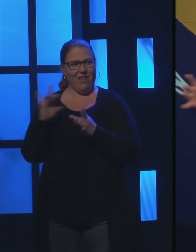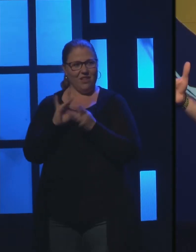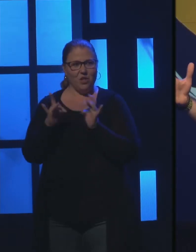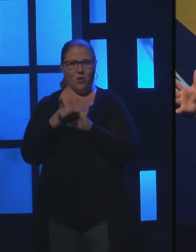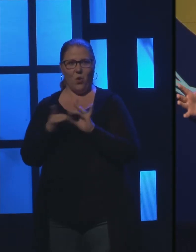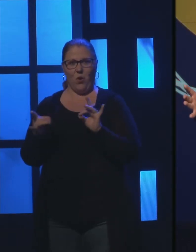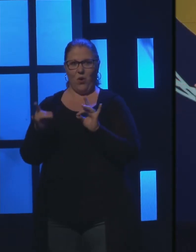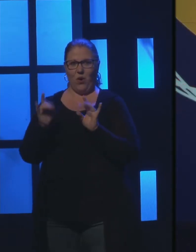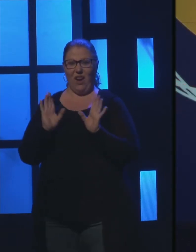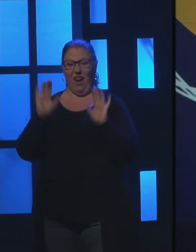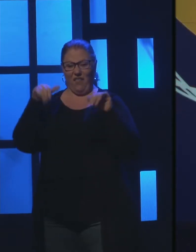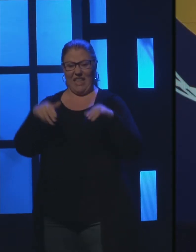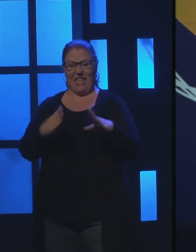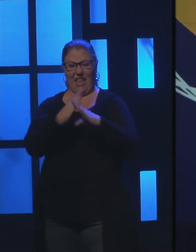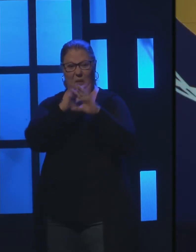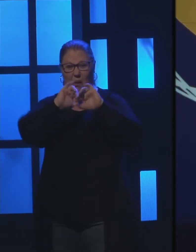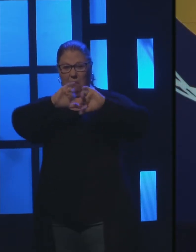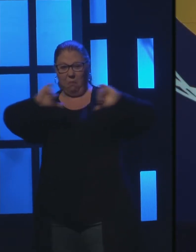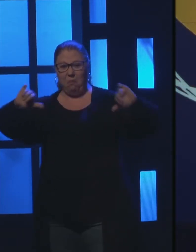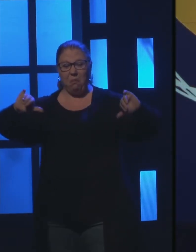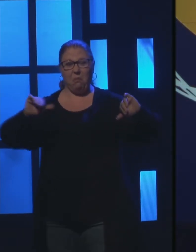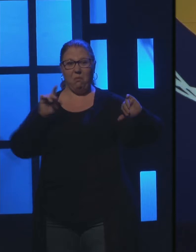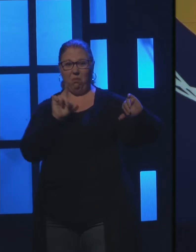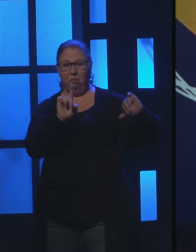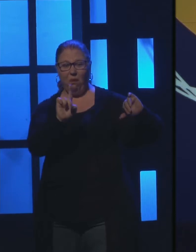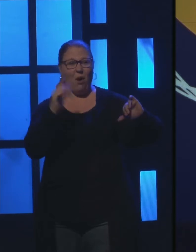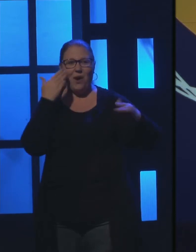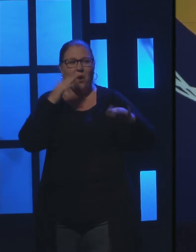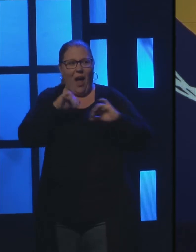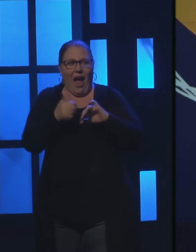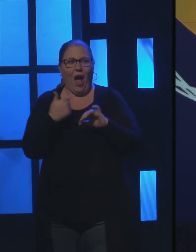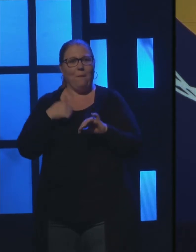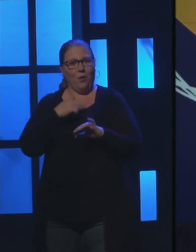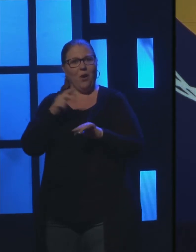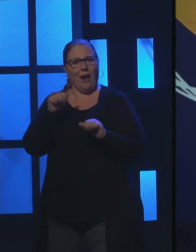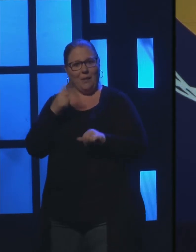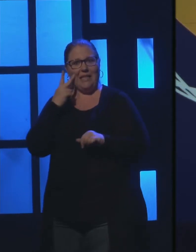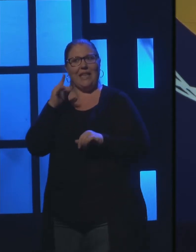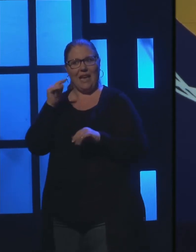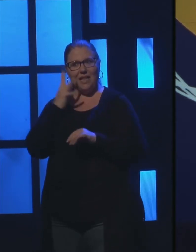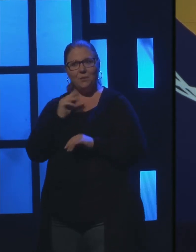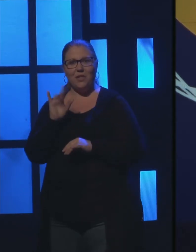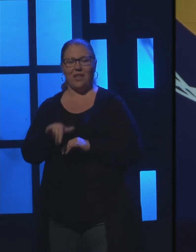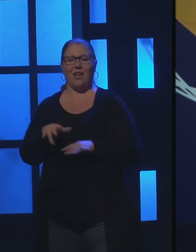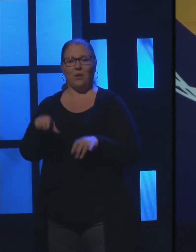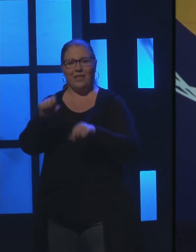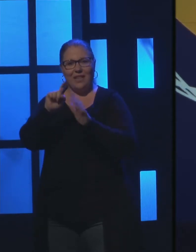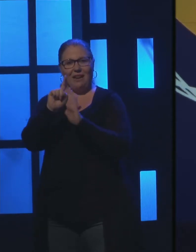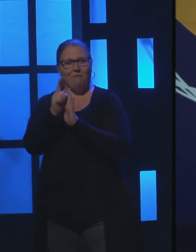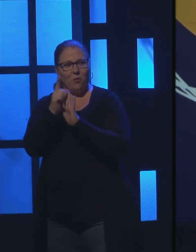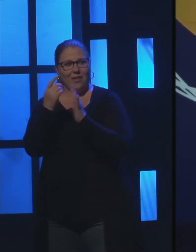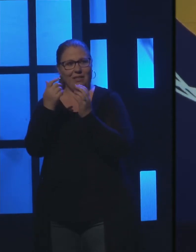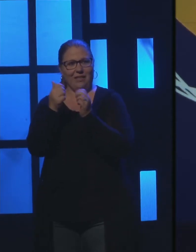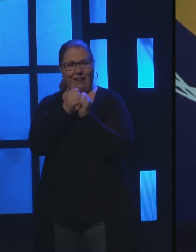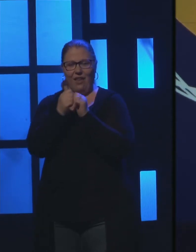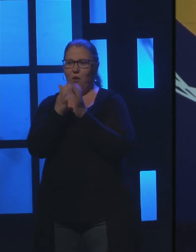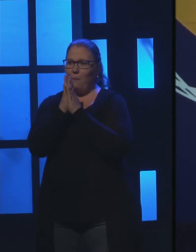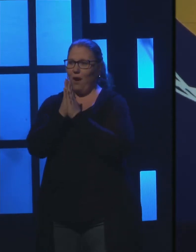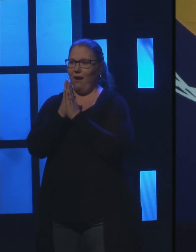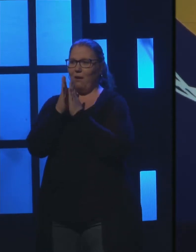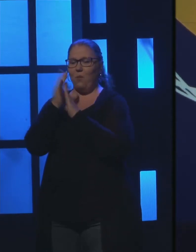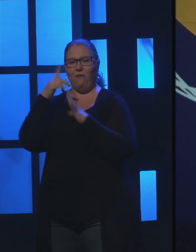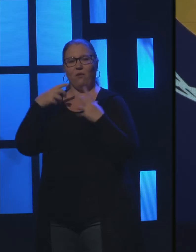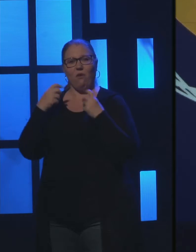of the sea splitting. And we just don't know how, but we were able to see it and experience it So let's take a moment together and just pray. Let's pray for